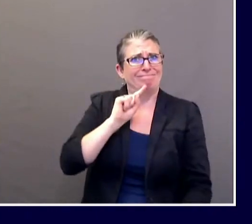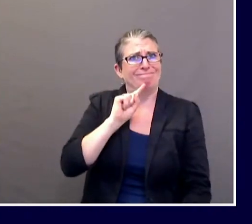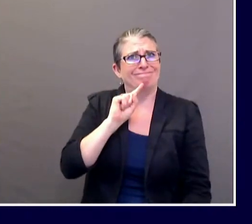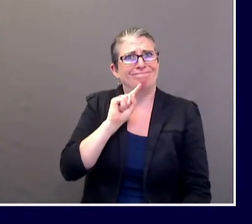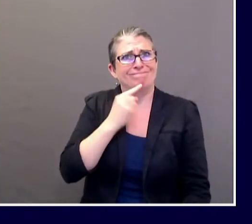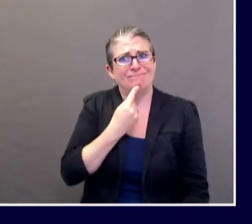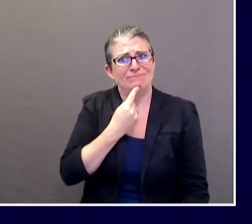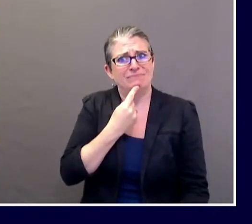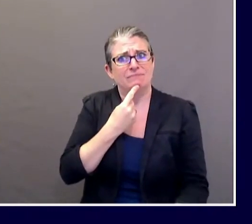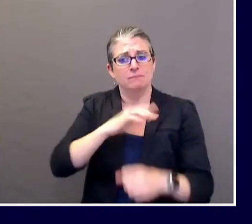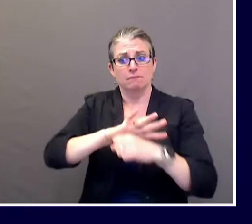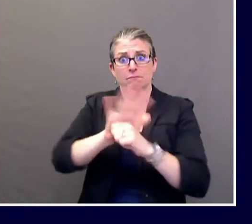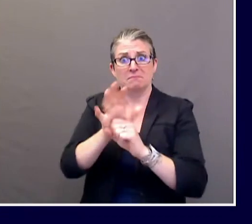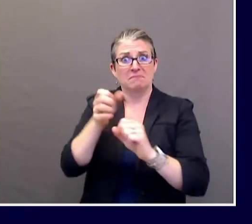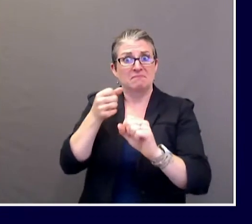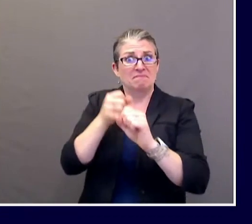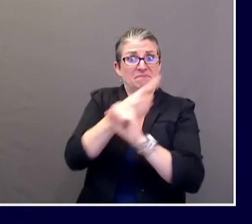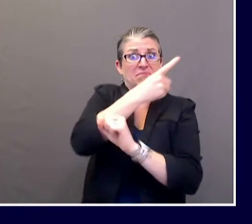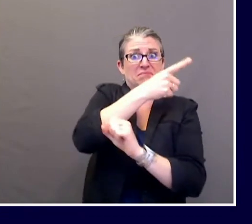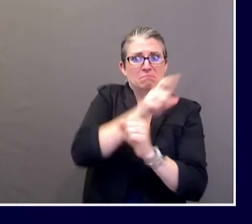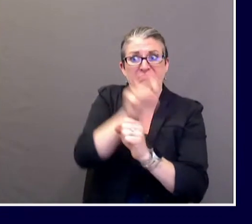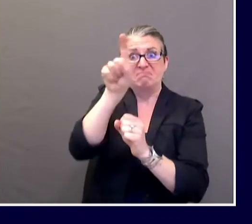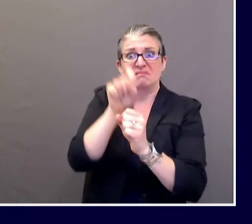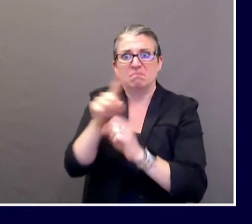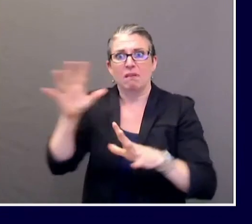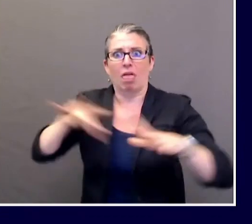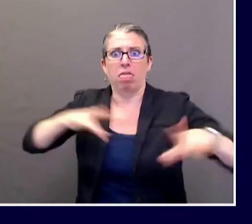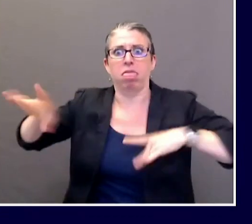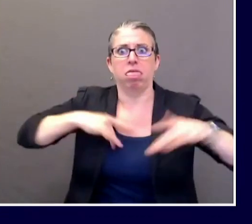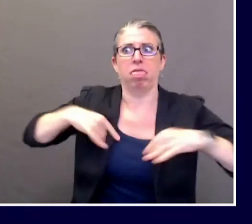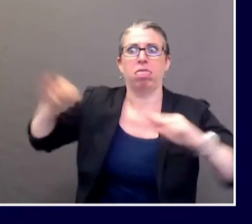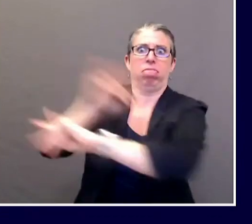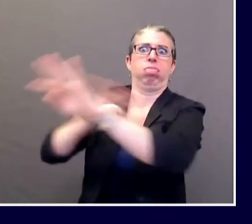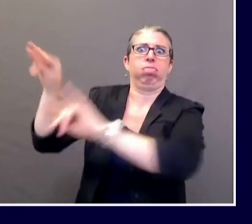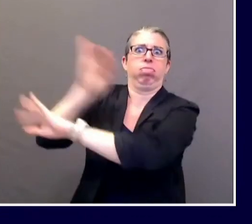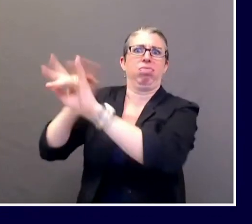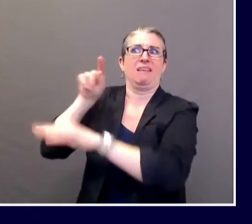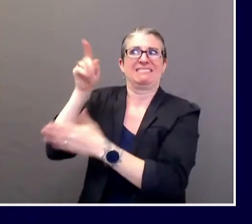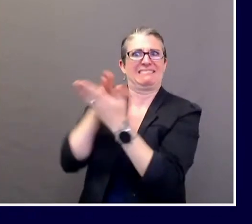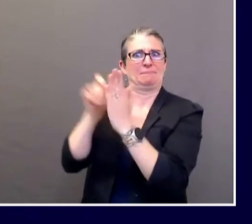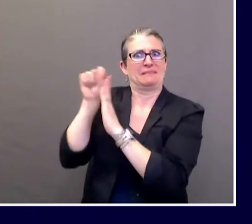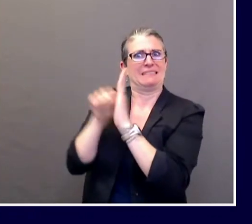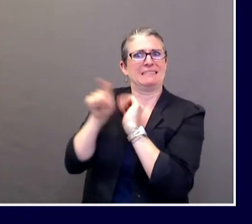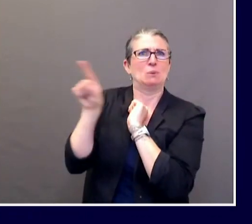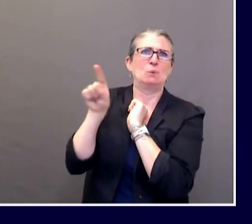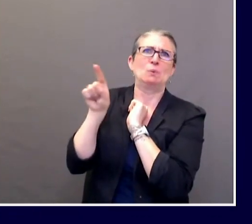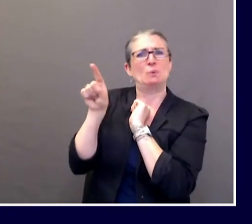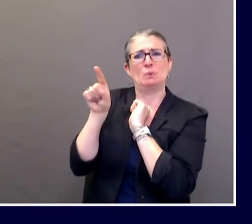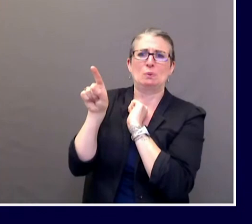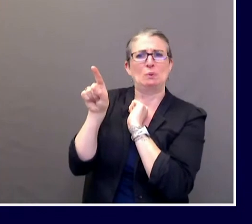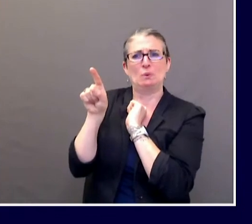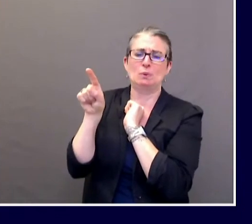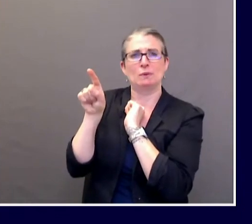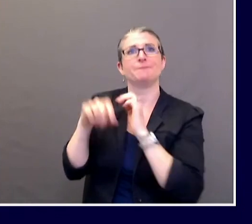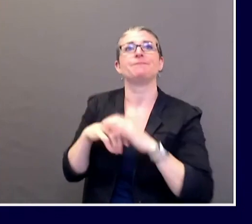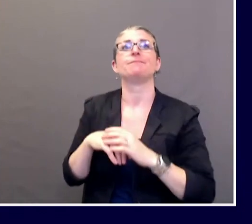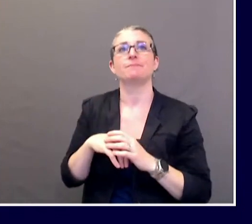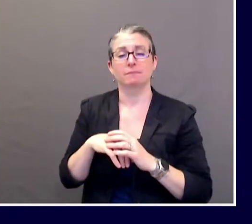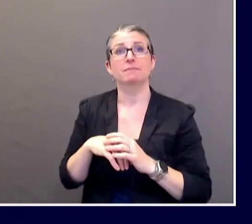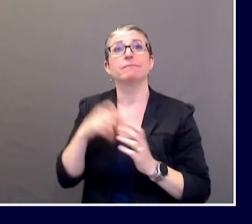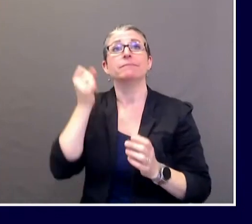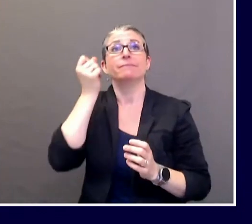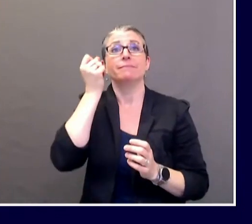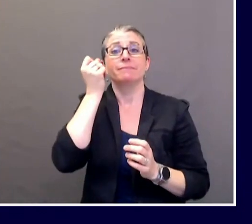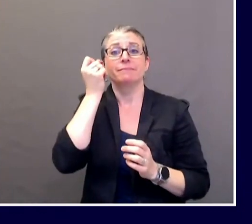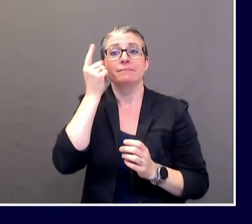levels. We review those data here at the Maine CDC from time to time, and as of right now, there are no states that are on